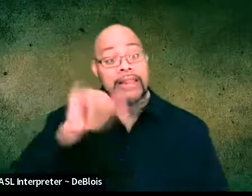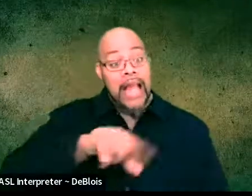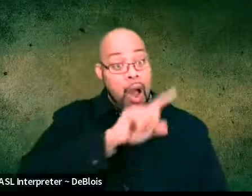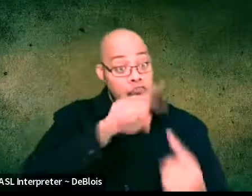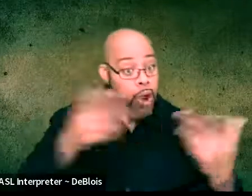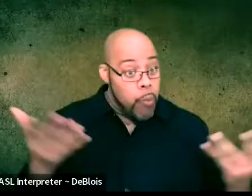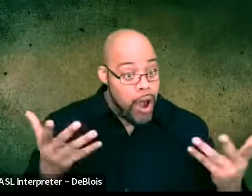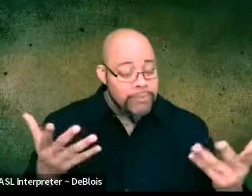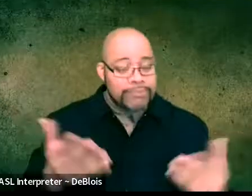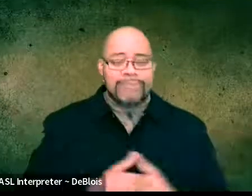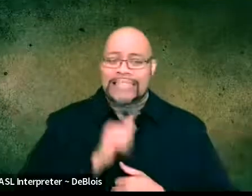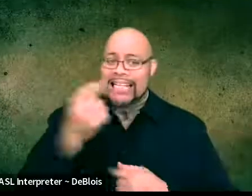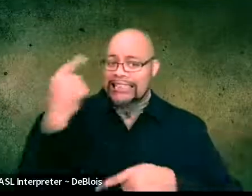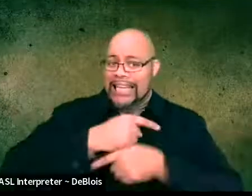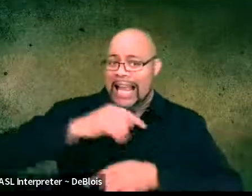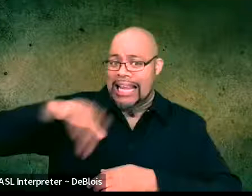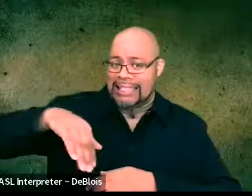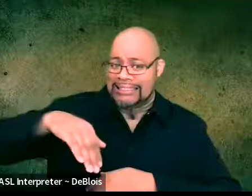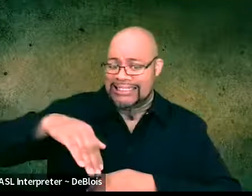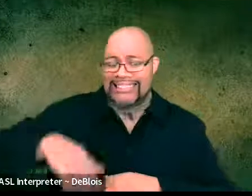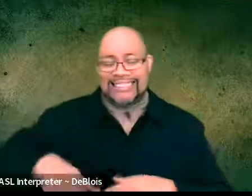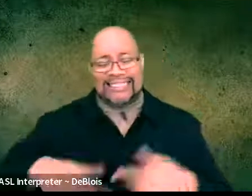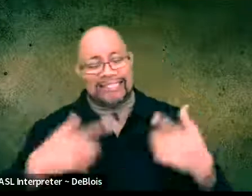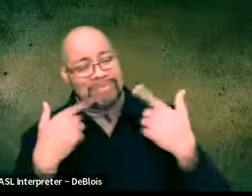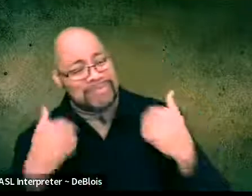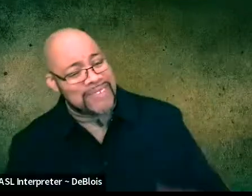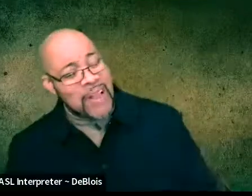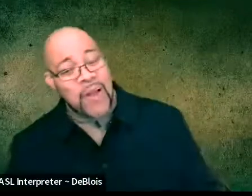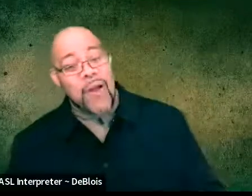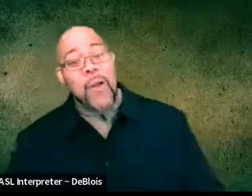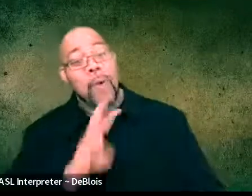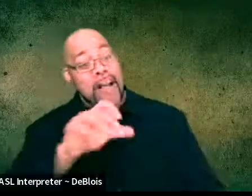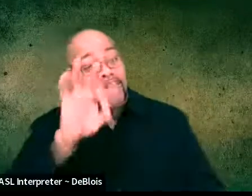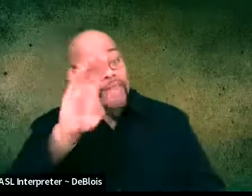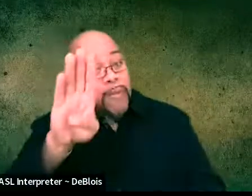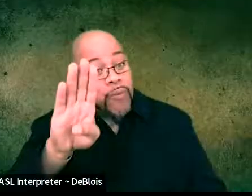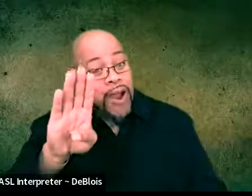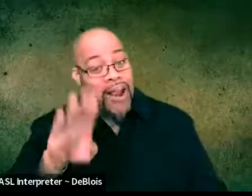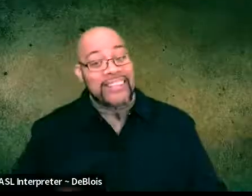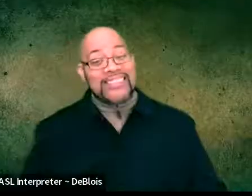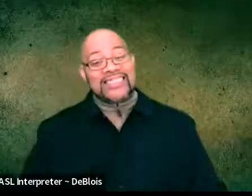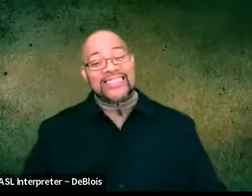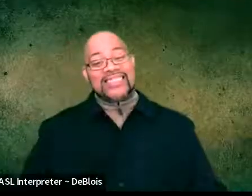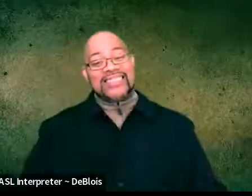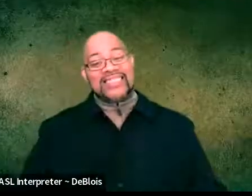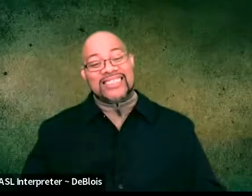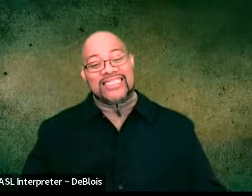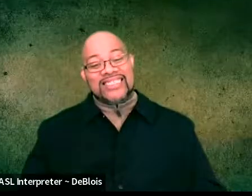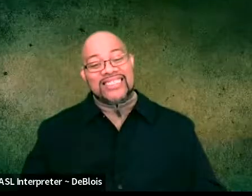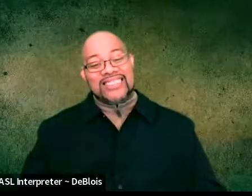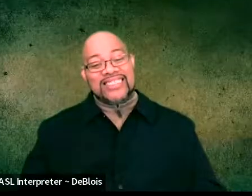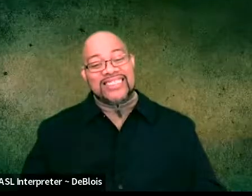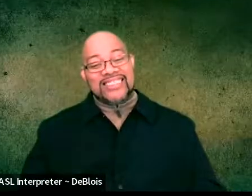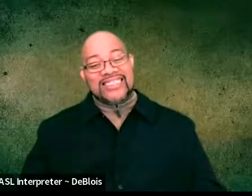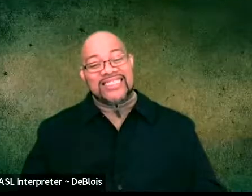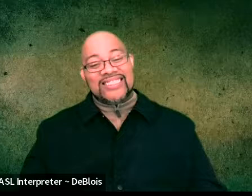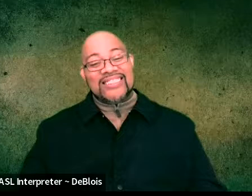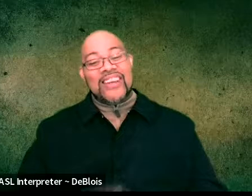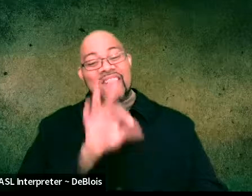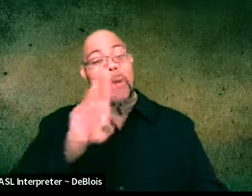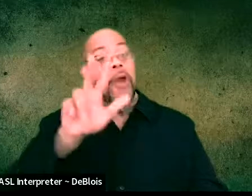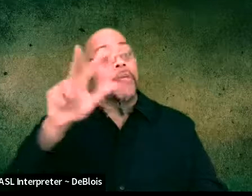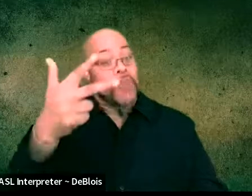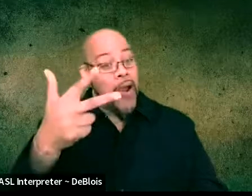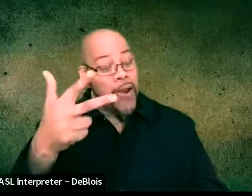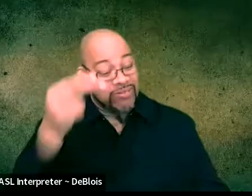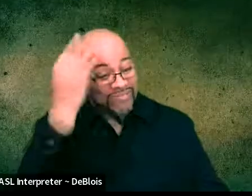There is not a date, so I'm guessing. Well, it is February 3rd. See, this is me. It's February 3rd,